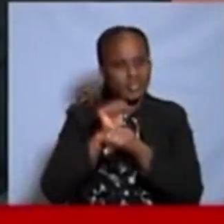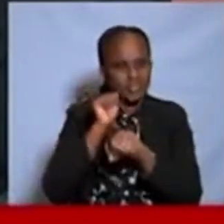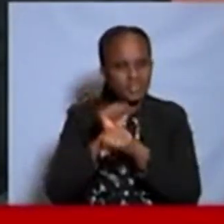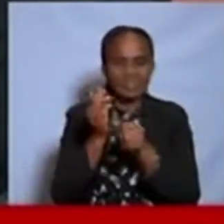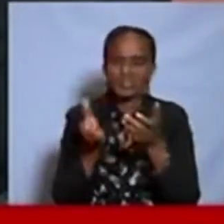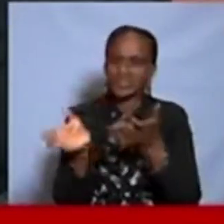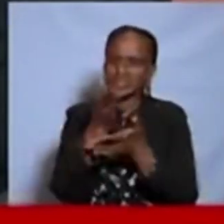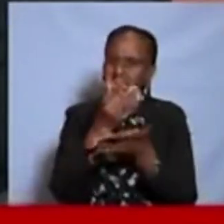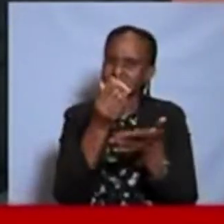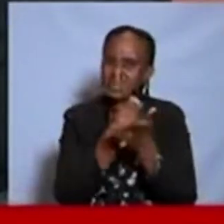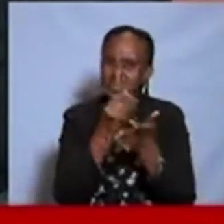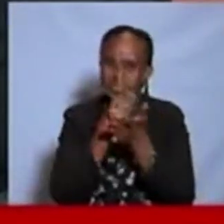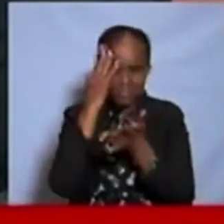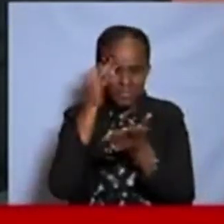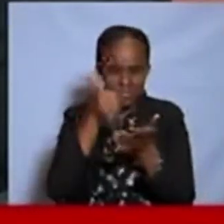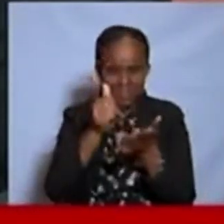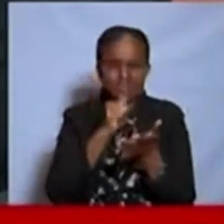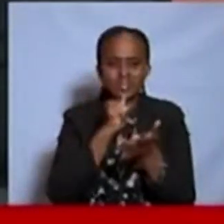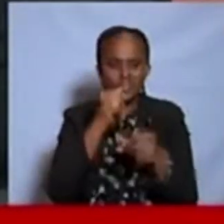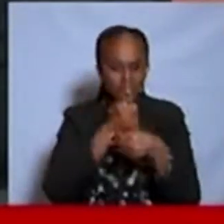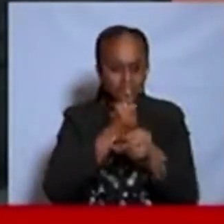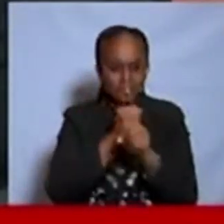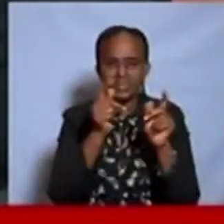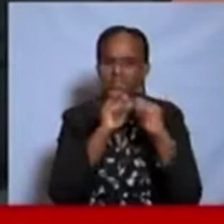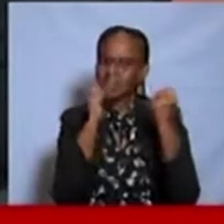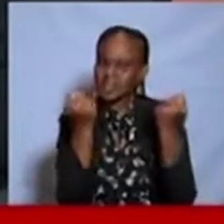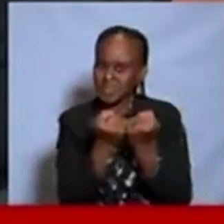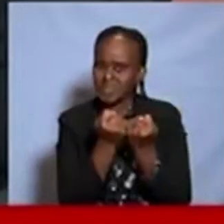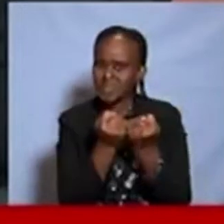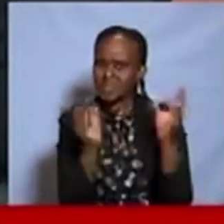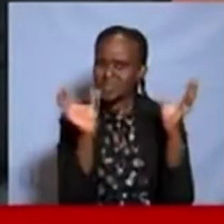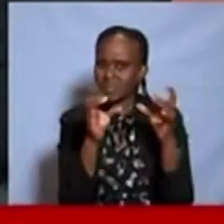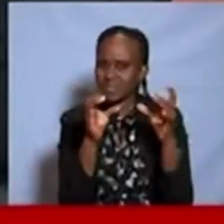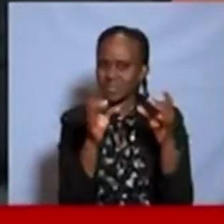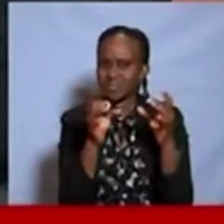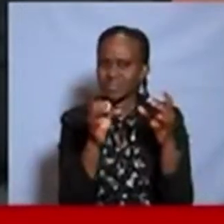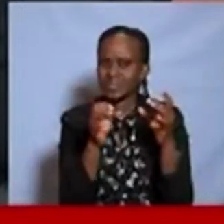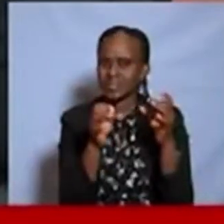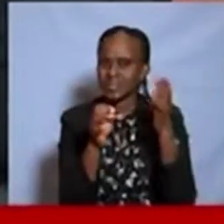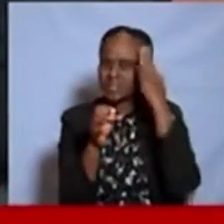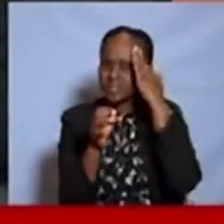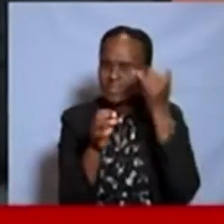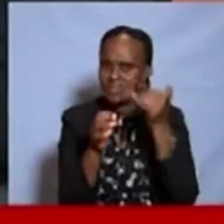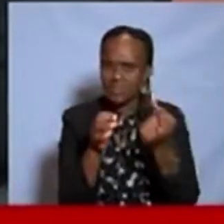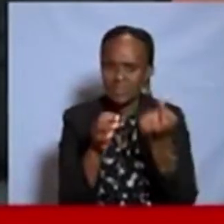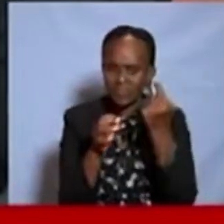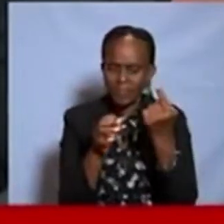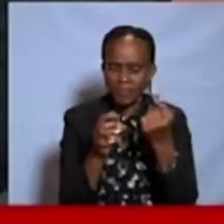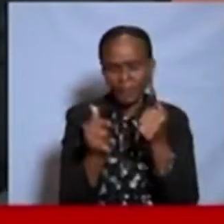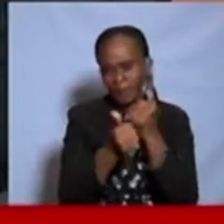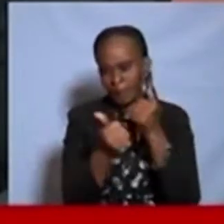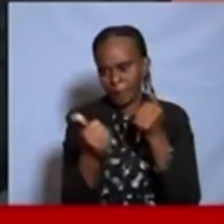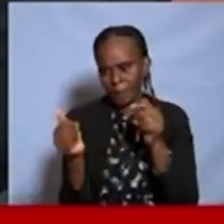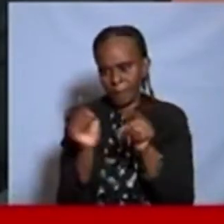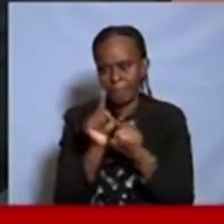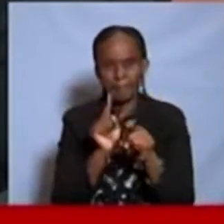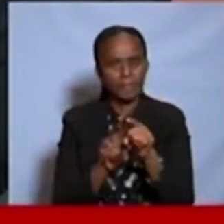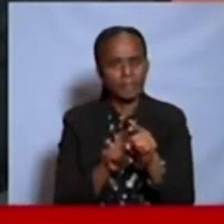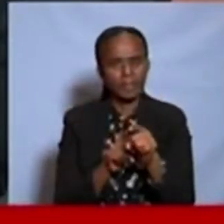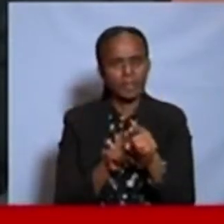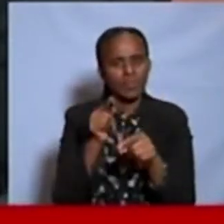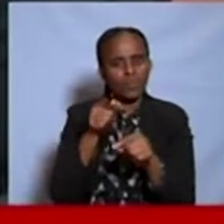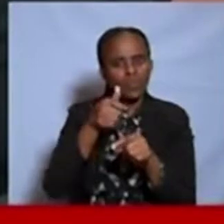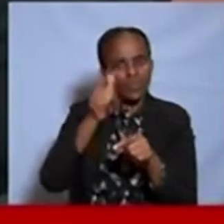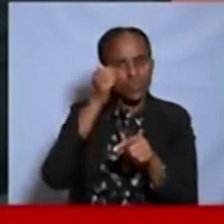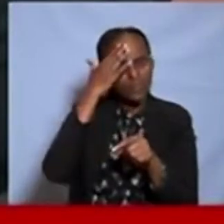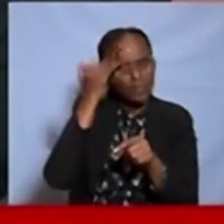day. Why then would you create a task force on one vote and on the other you